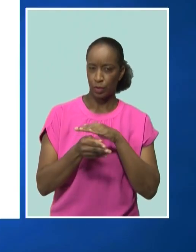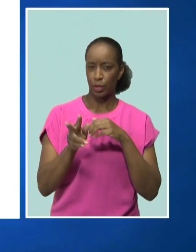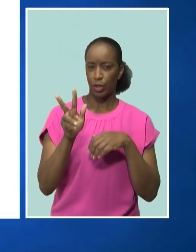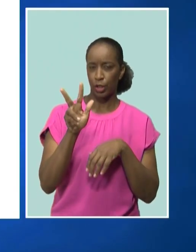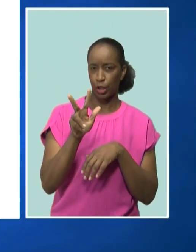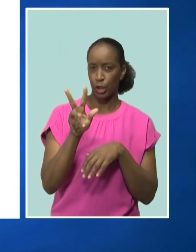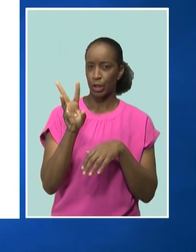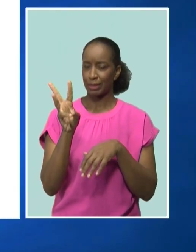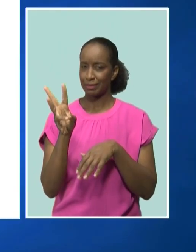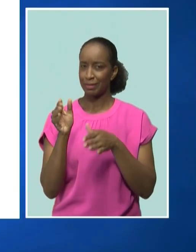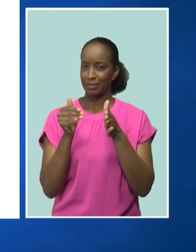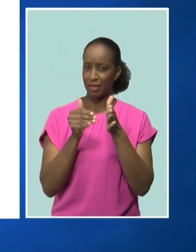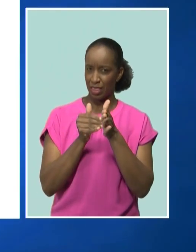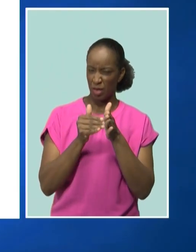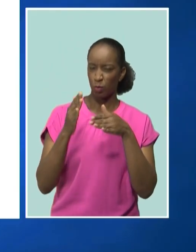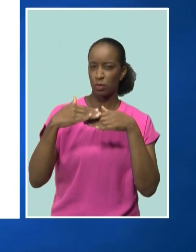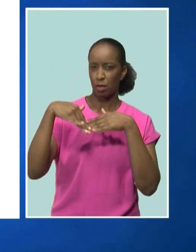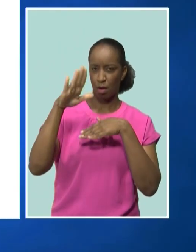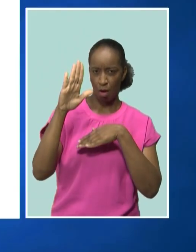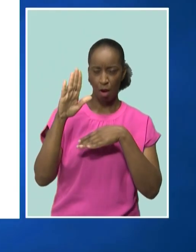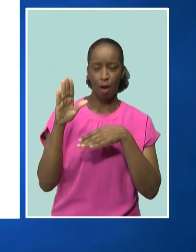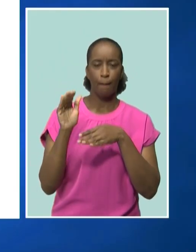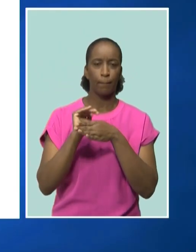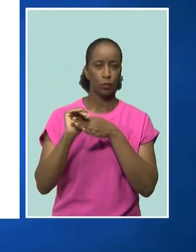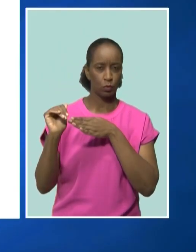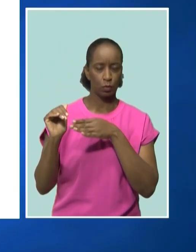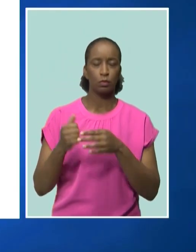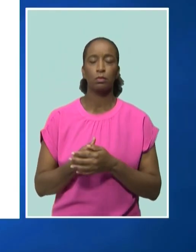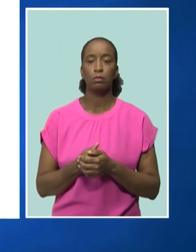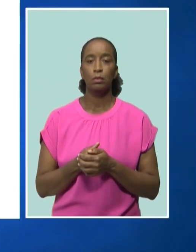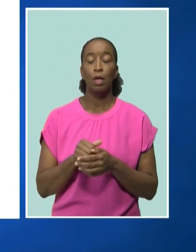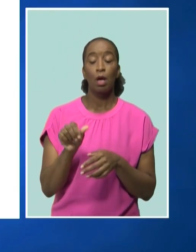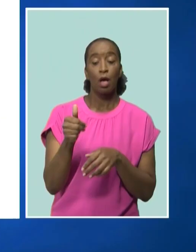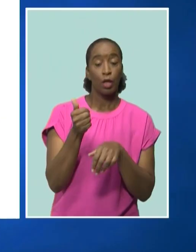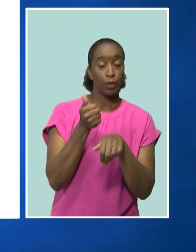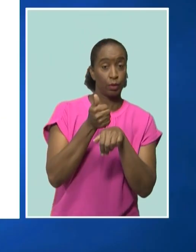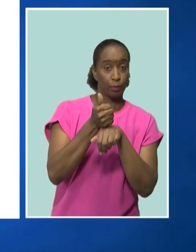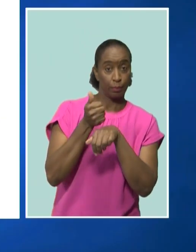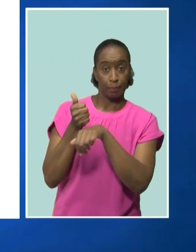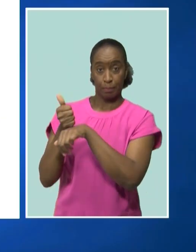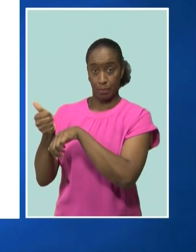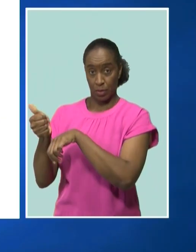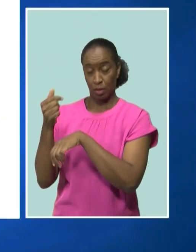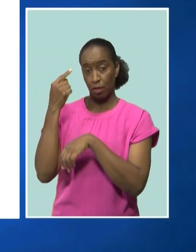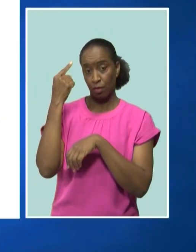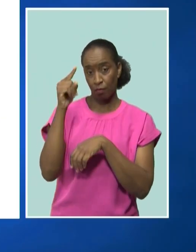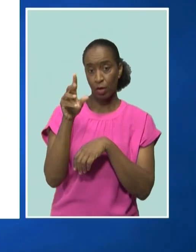36,667 Barbados dollars, while Hans was separately charged for laundering Barbados